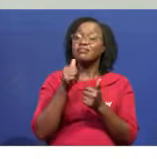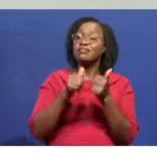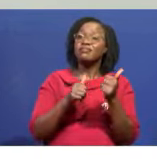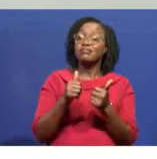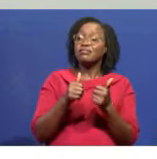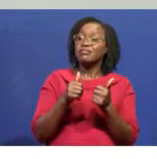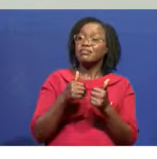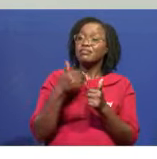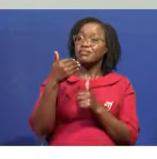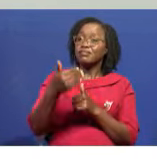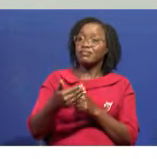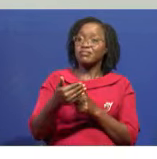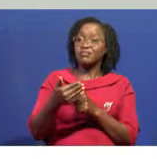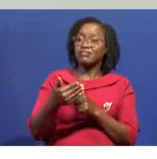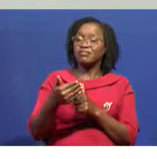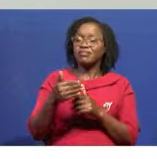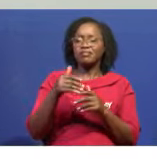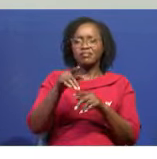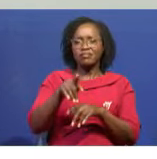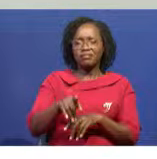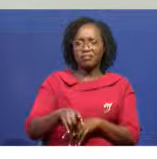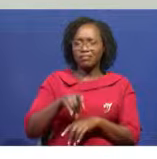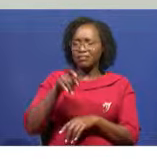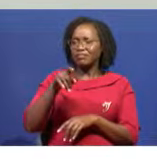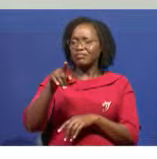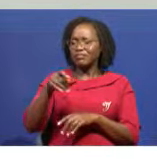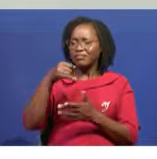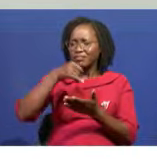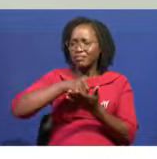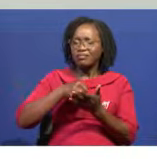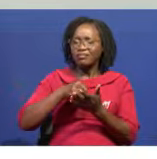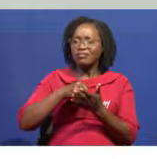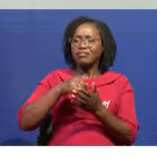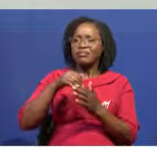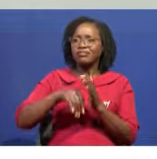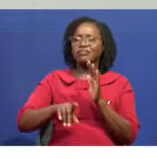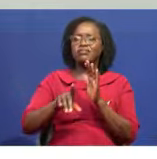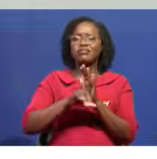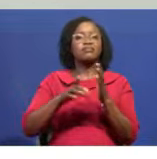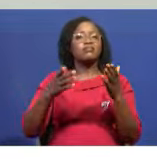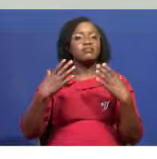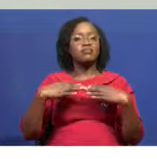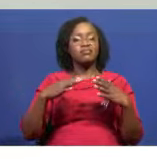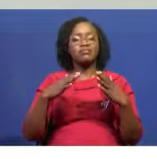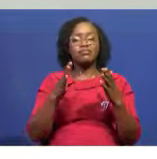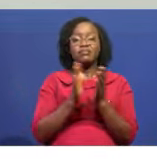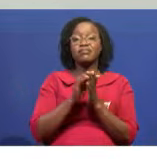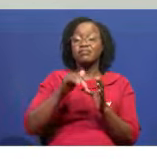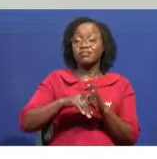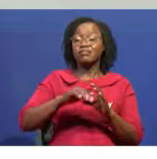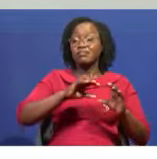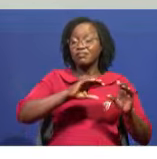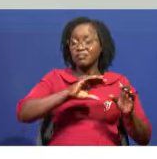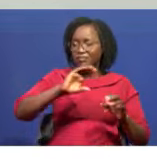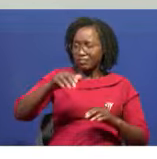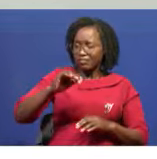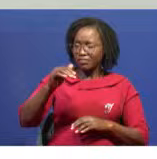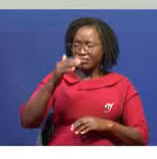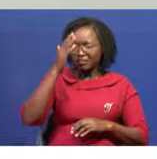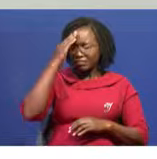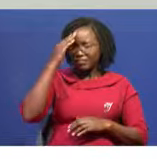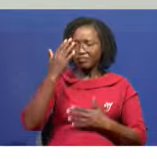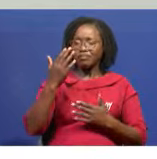day for purposes of fishing. So you incorporate that in law so as your residents and the people within that county will know how to